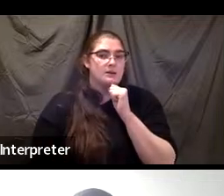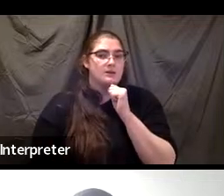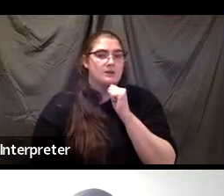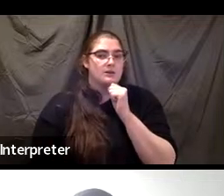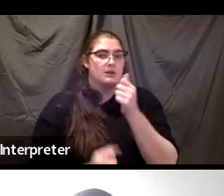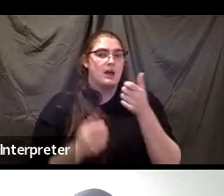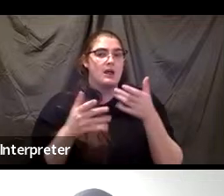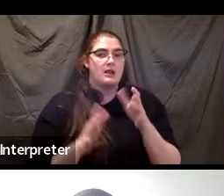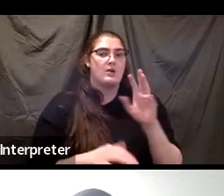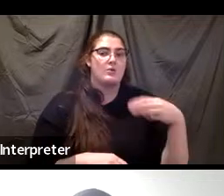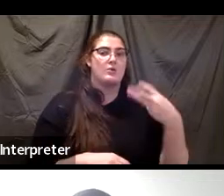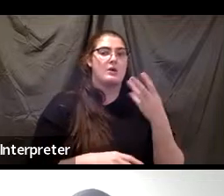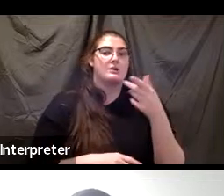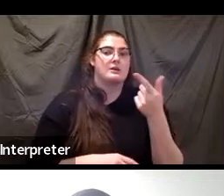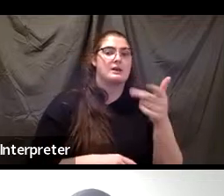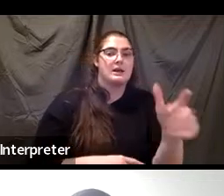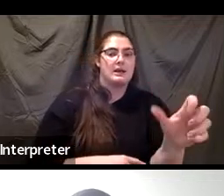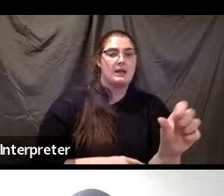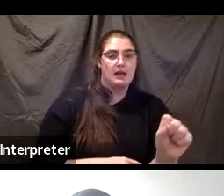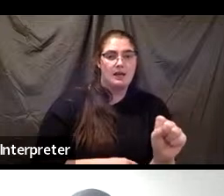Washington Gas to